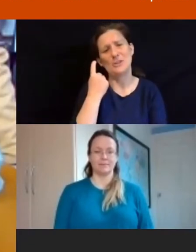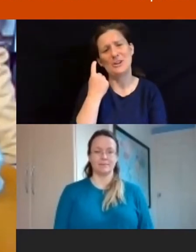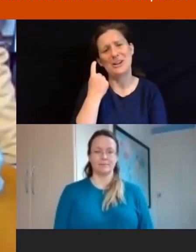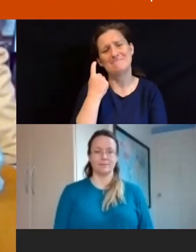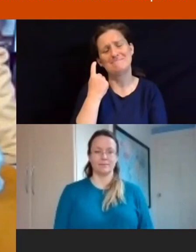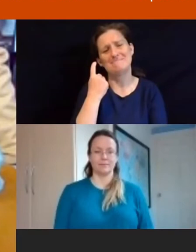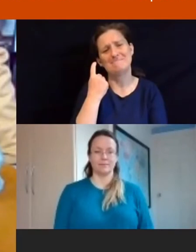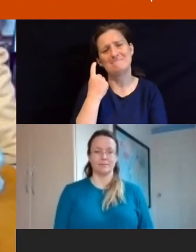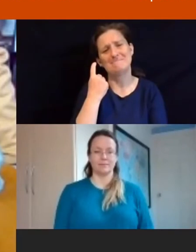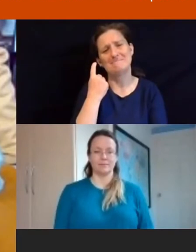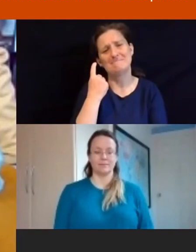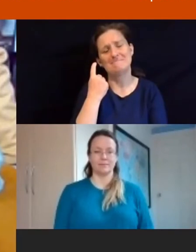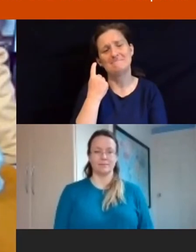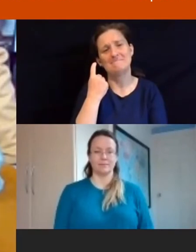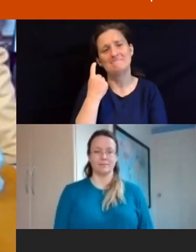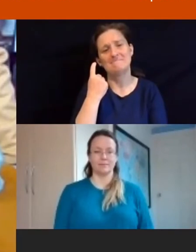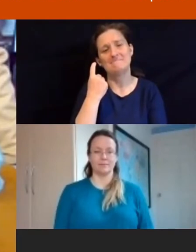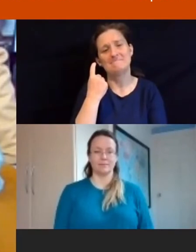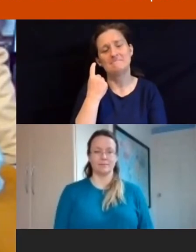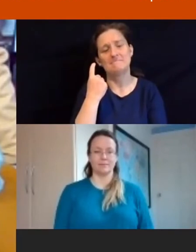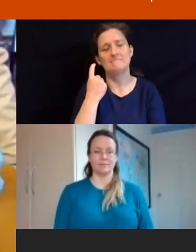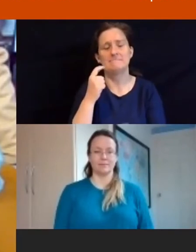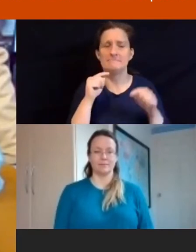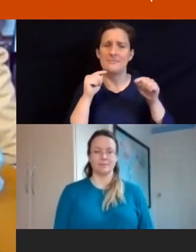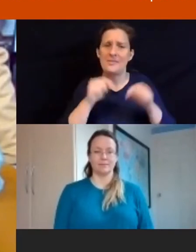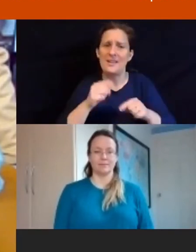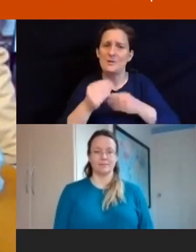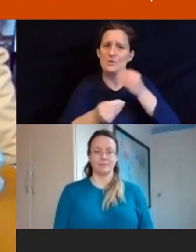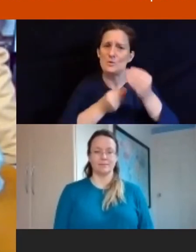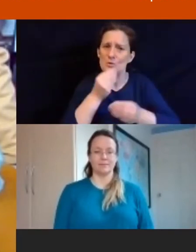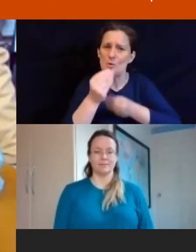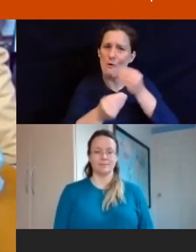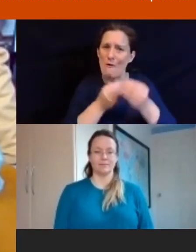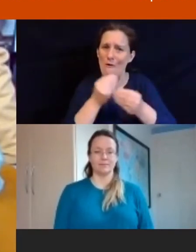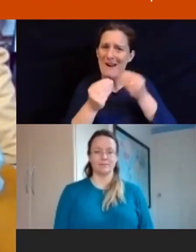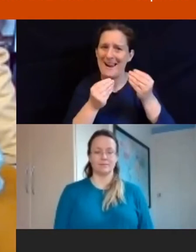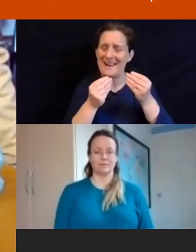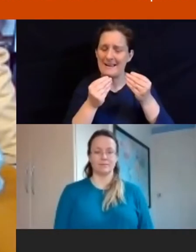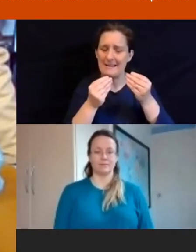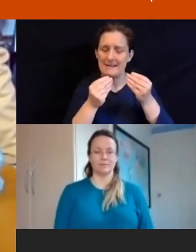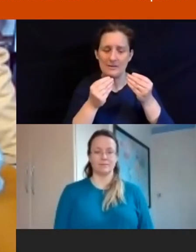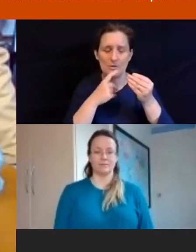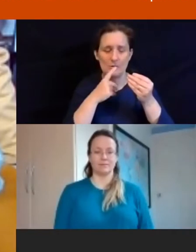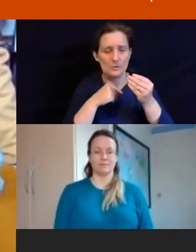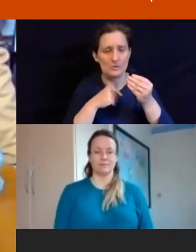if there is any part of this story we could take away